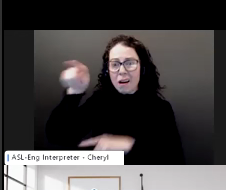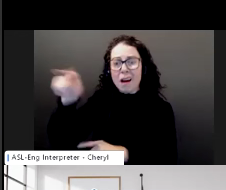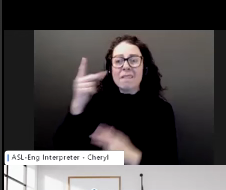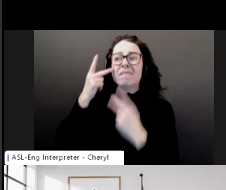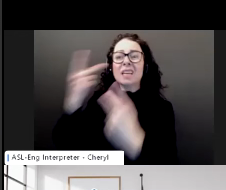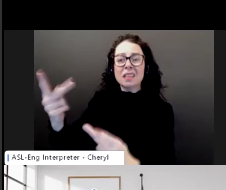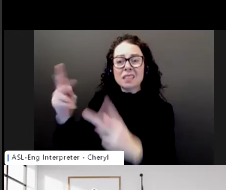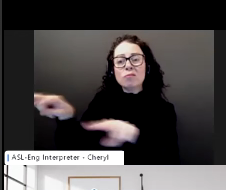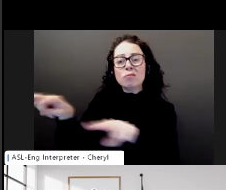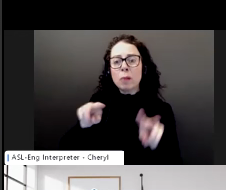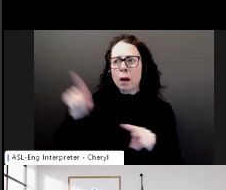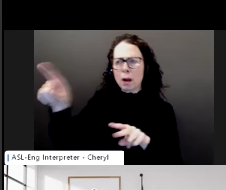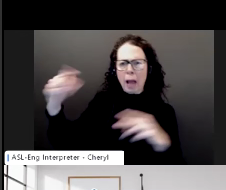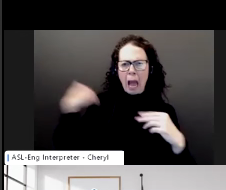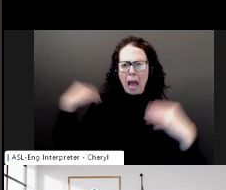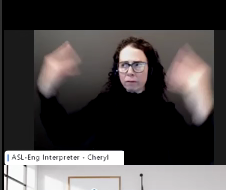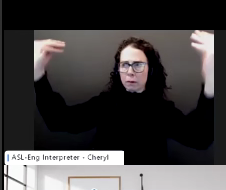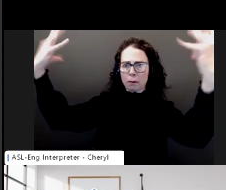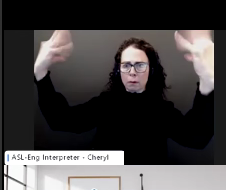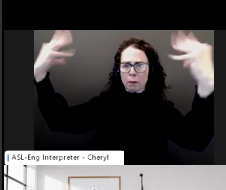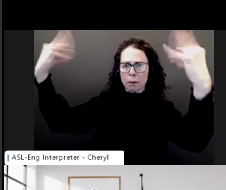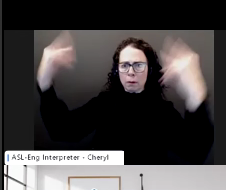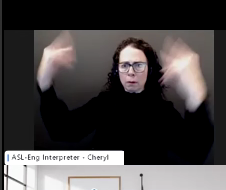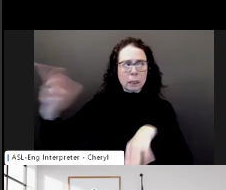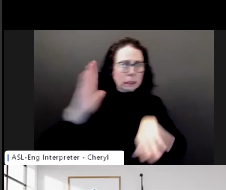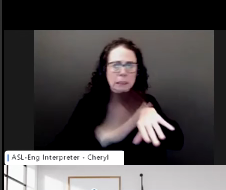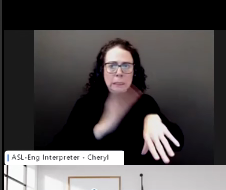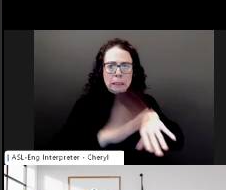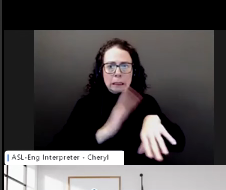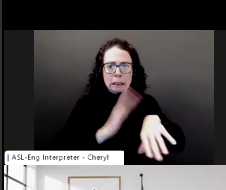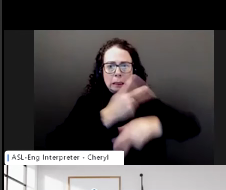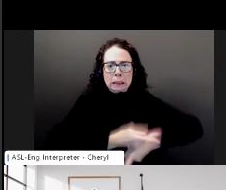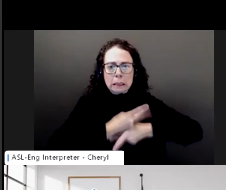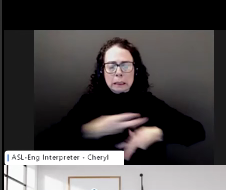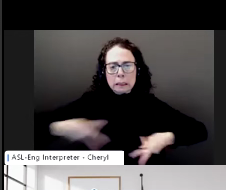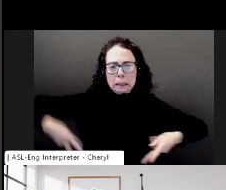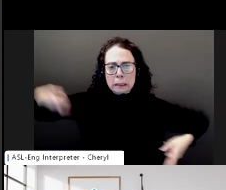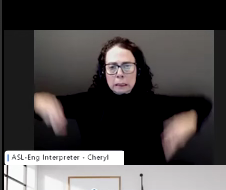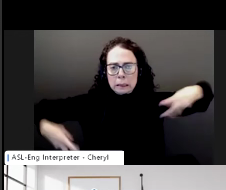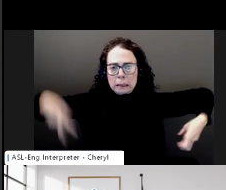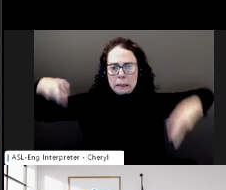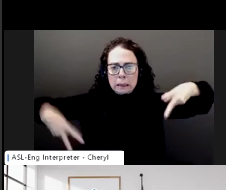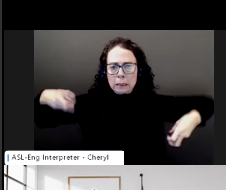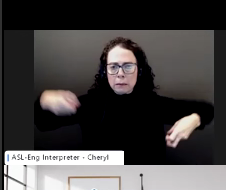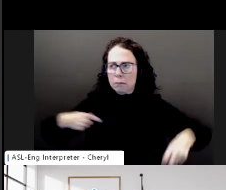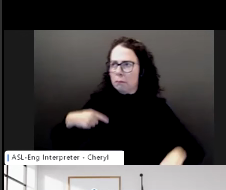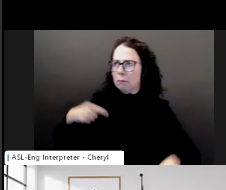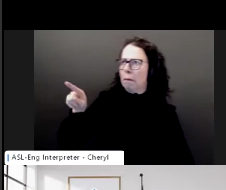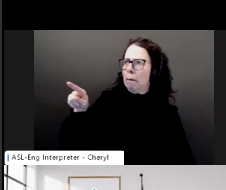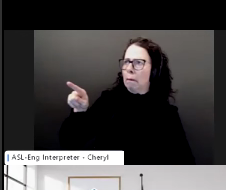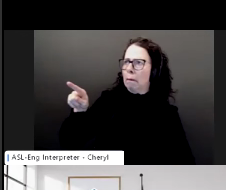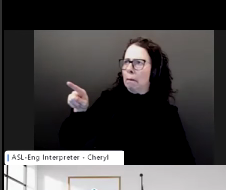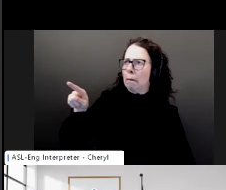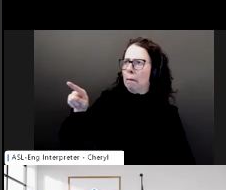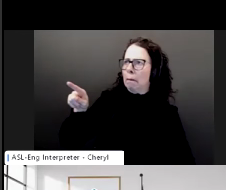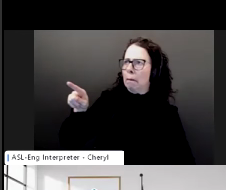anybody necessarily not get pickpocketed, or we just don't have the numbers on that, but